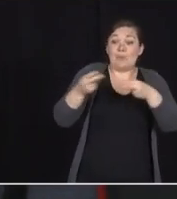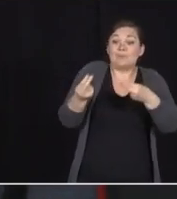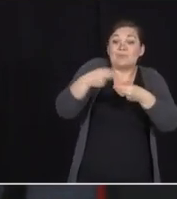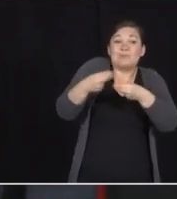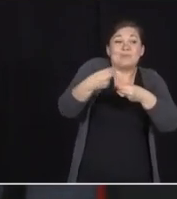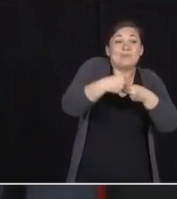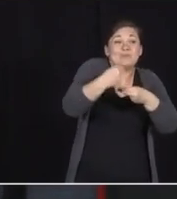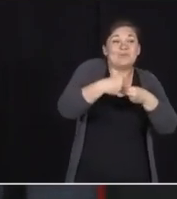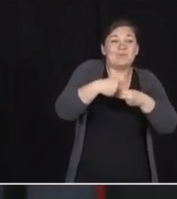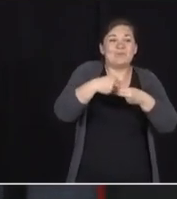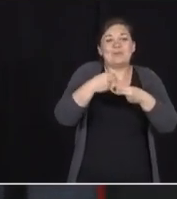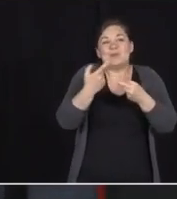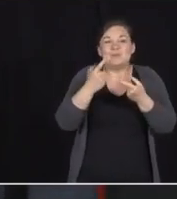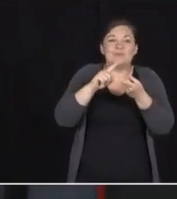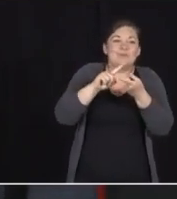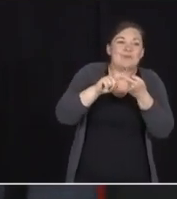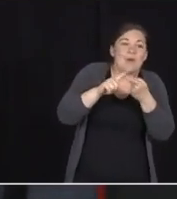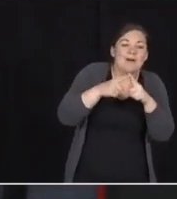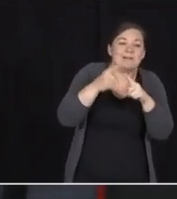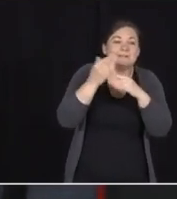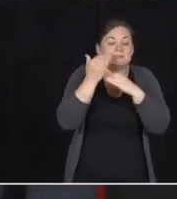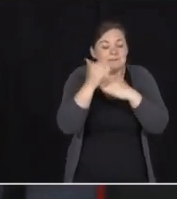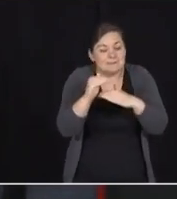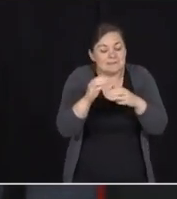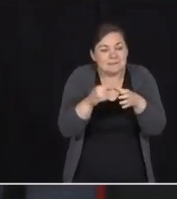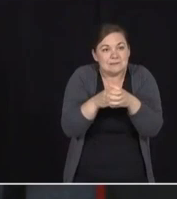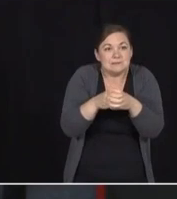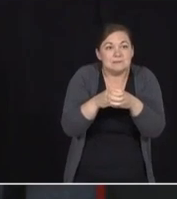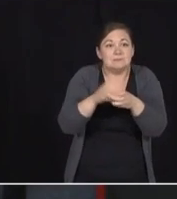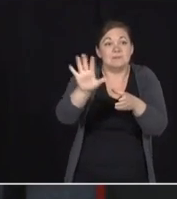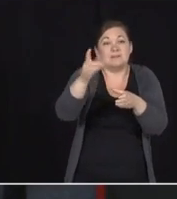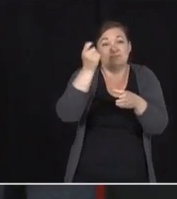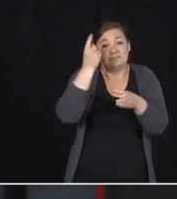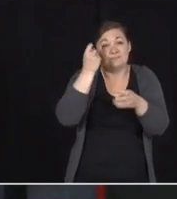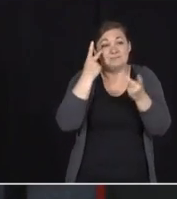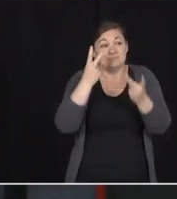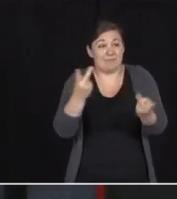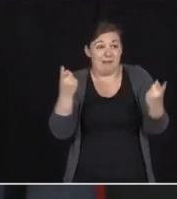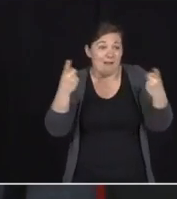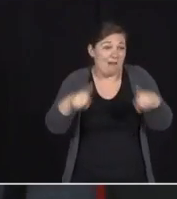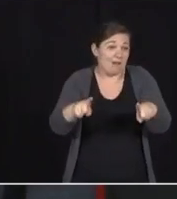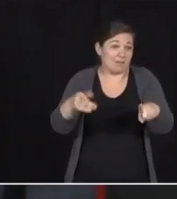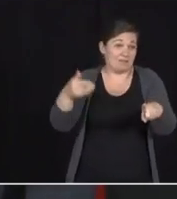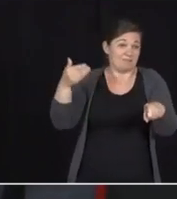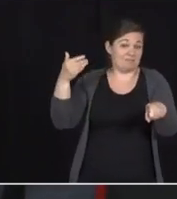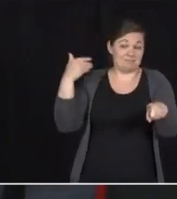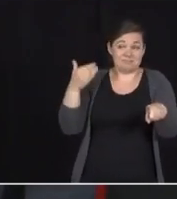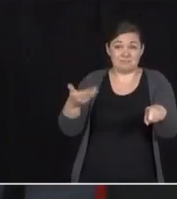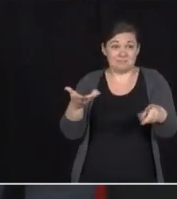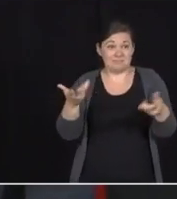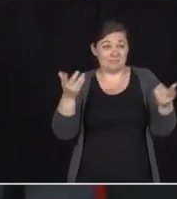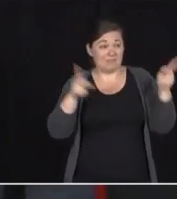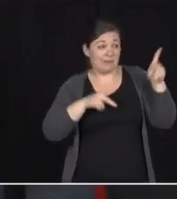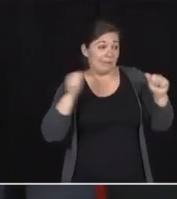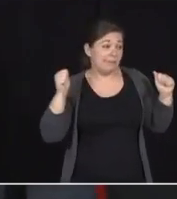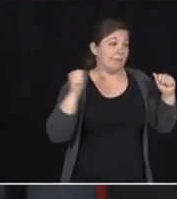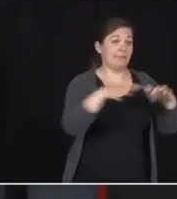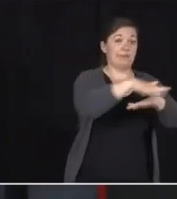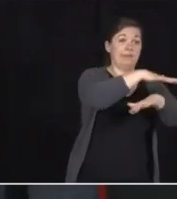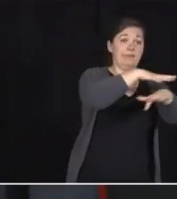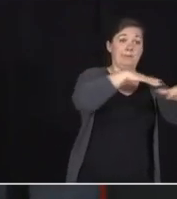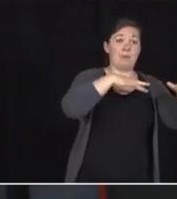and so on. But given what's happened with the numbers of people coming down with